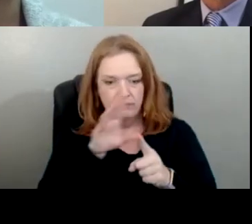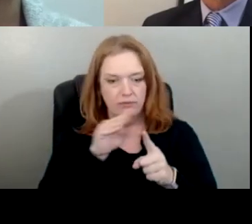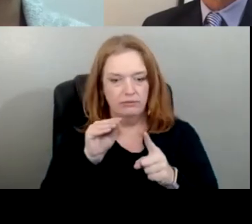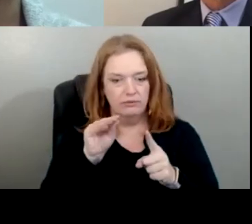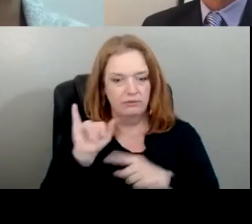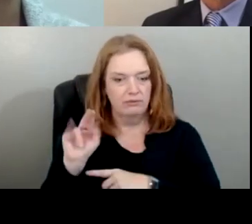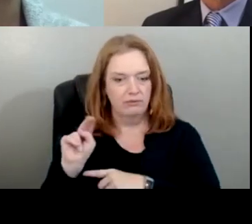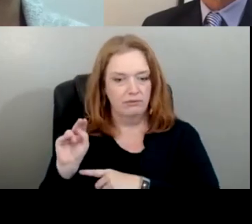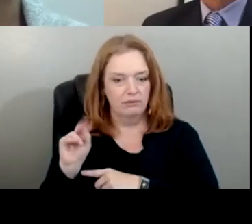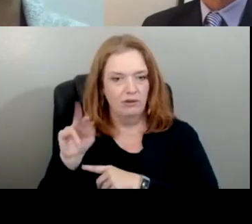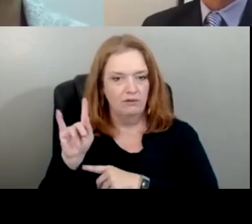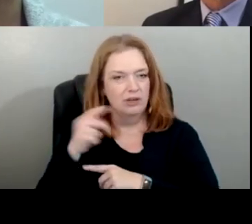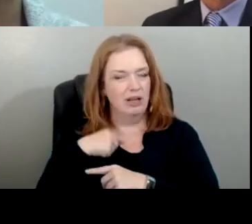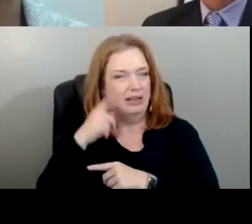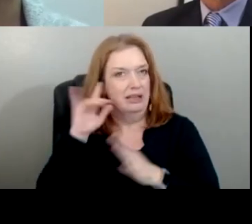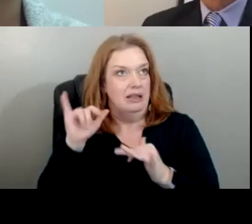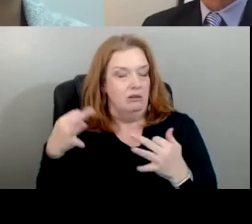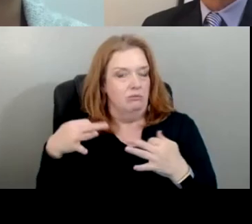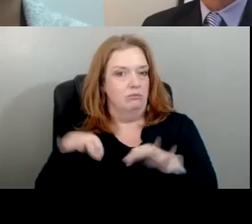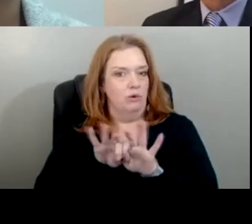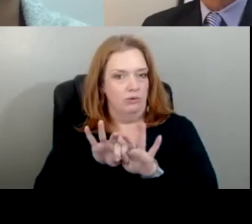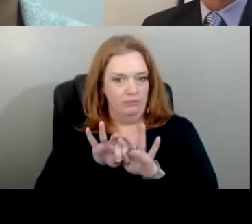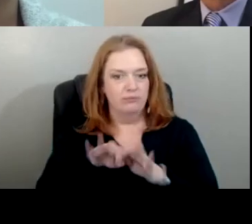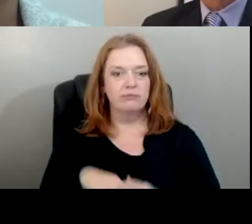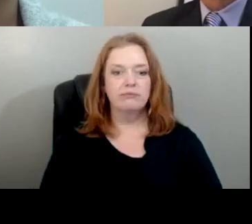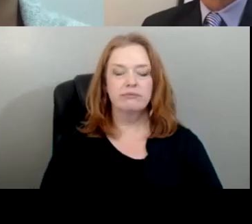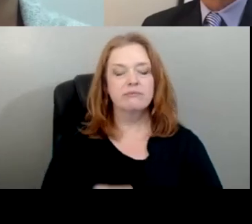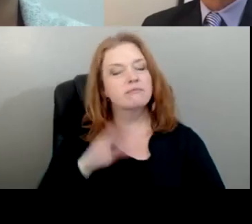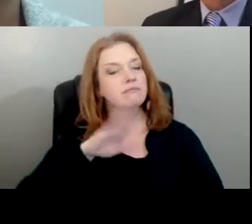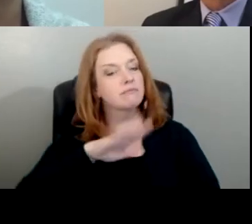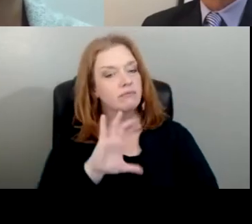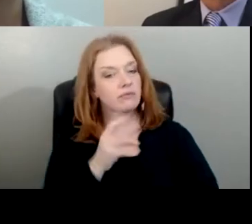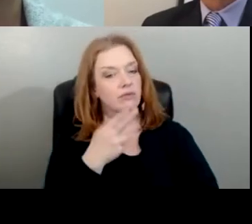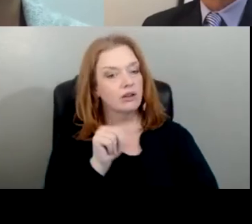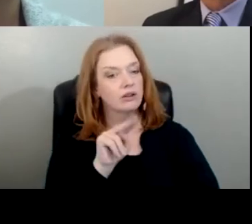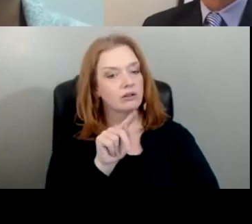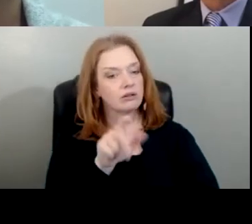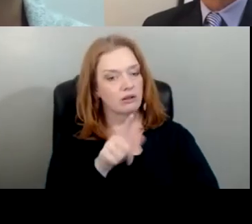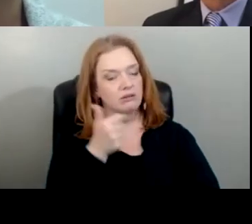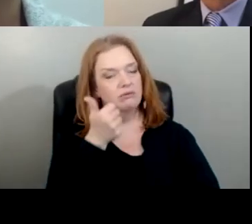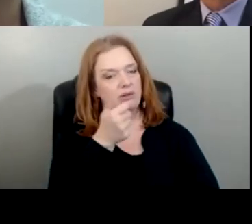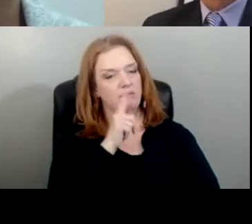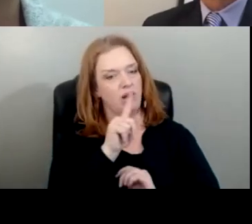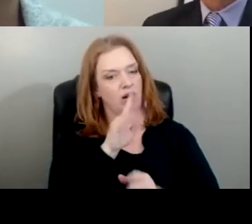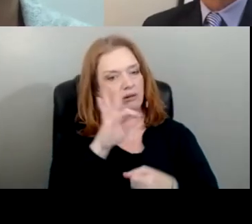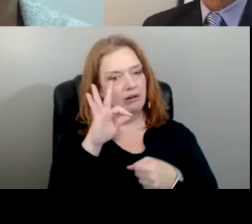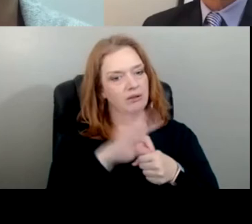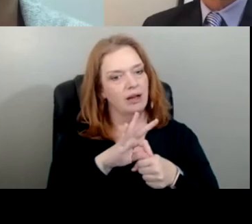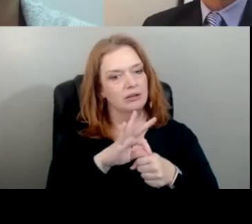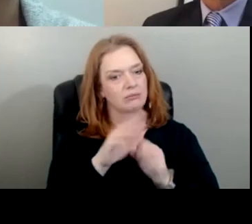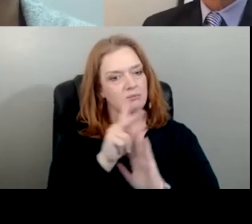going to be really, really important. Chantelle, what about you from an elected policy position?